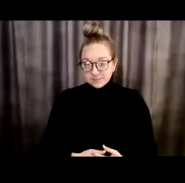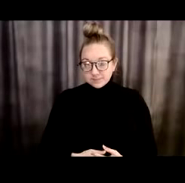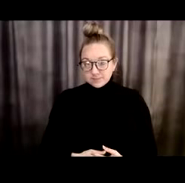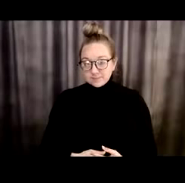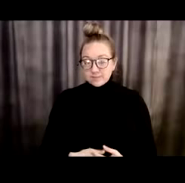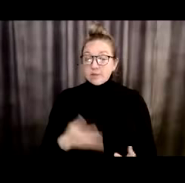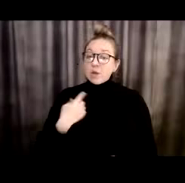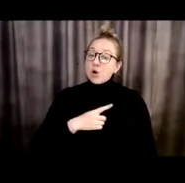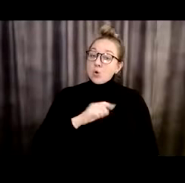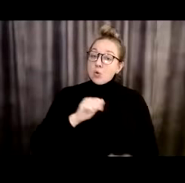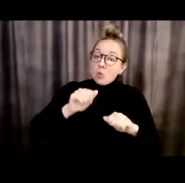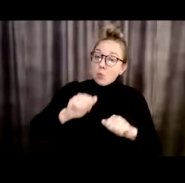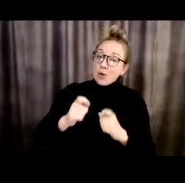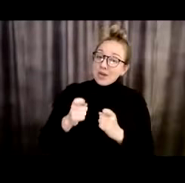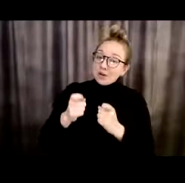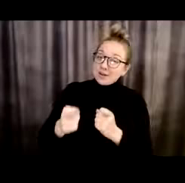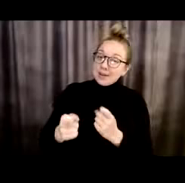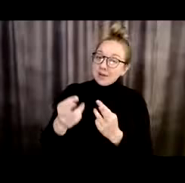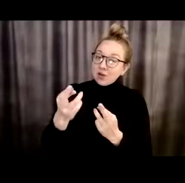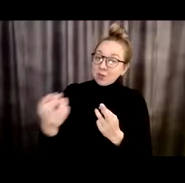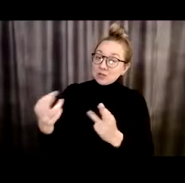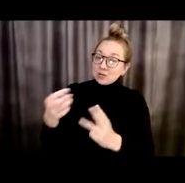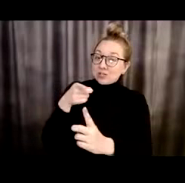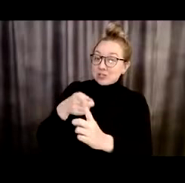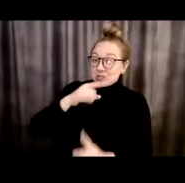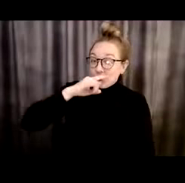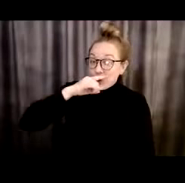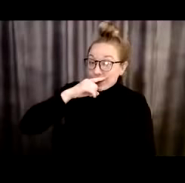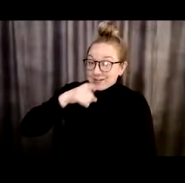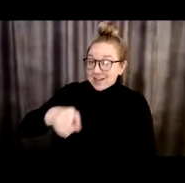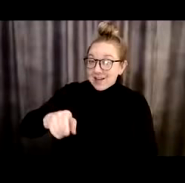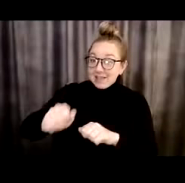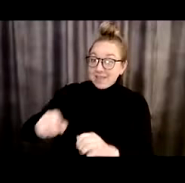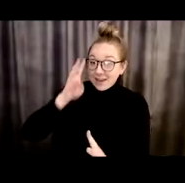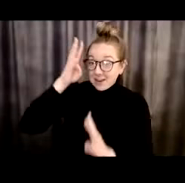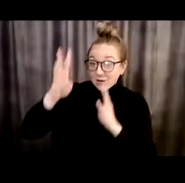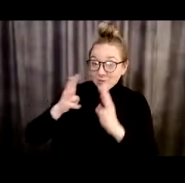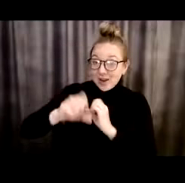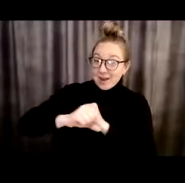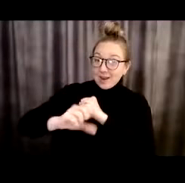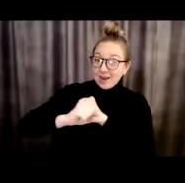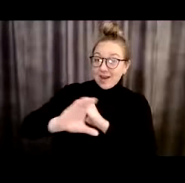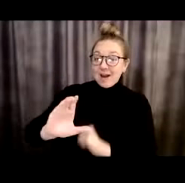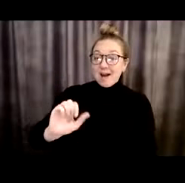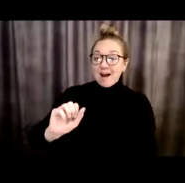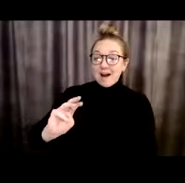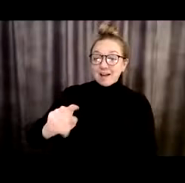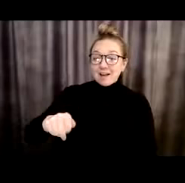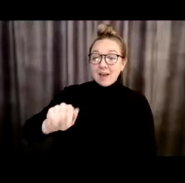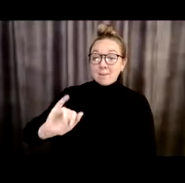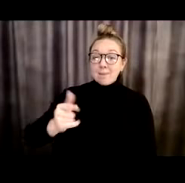kids to help us create a campaign. So whether that's them doing the education material